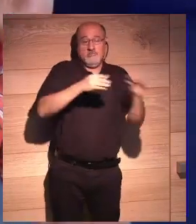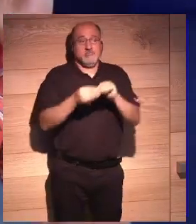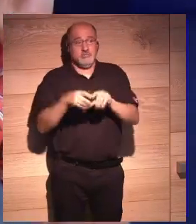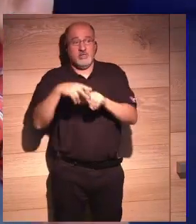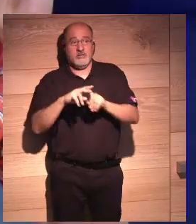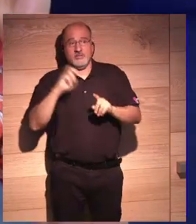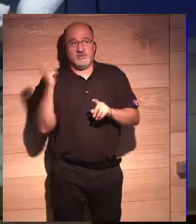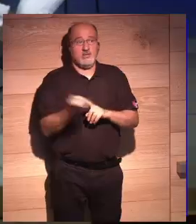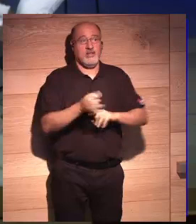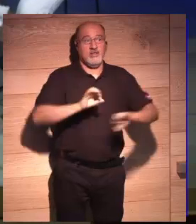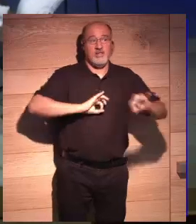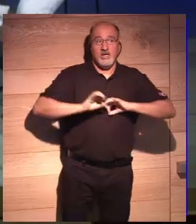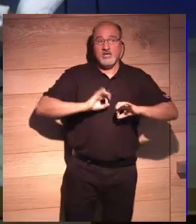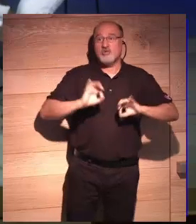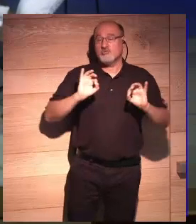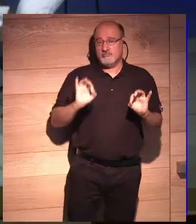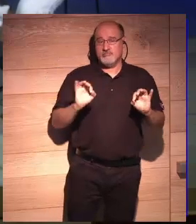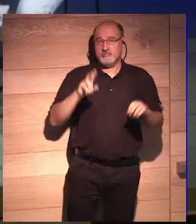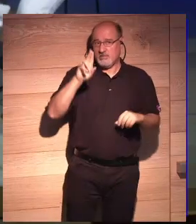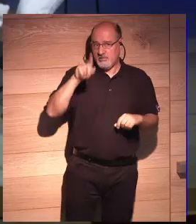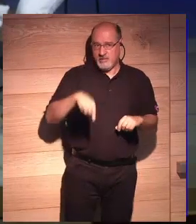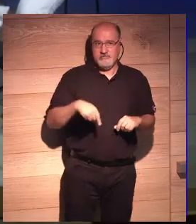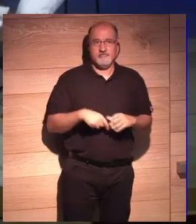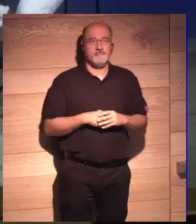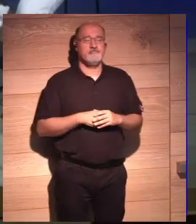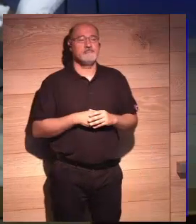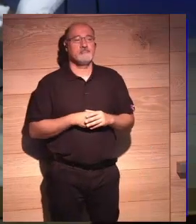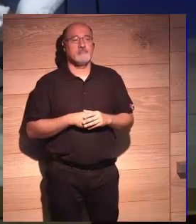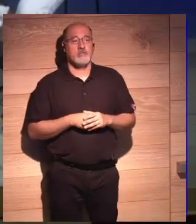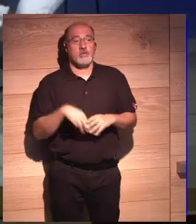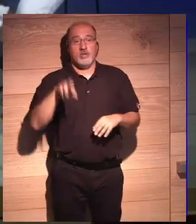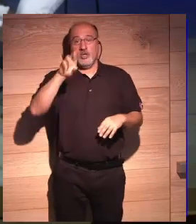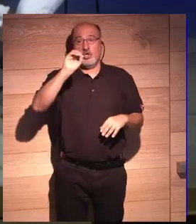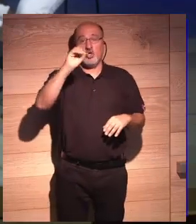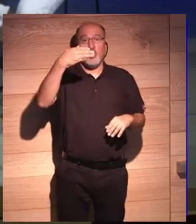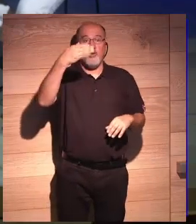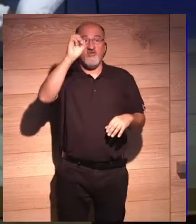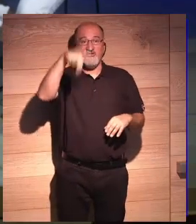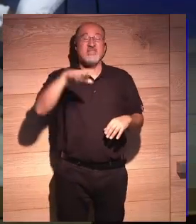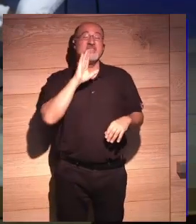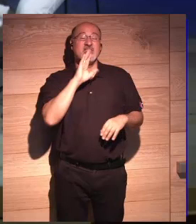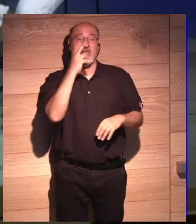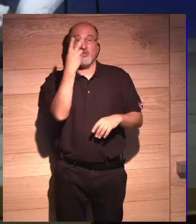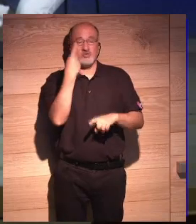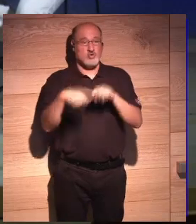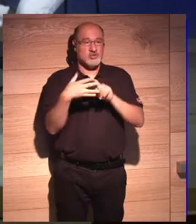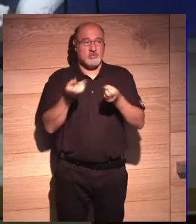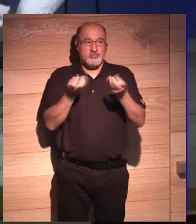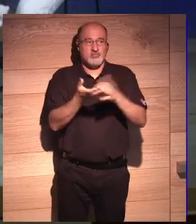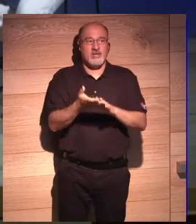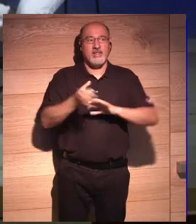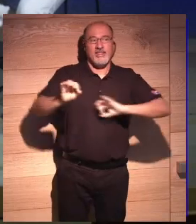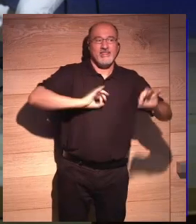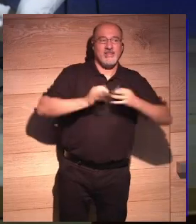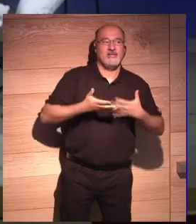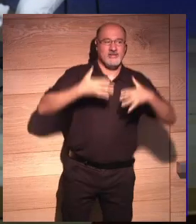VR uses tools, yeah, and theater as well, theater. Yeah, I was going to say, because Robin mentioned two things that I like